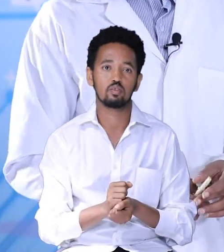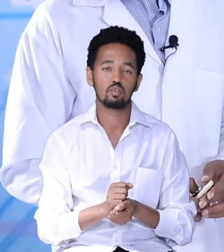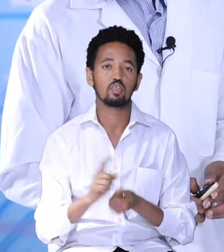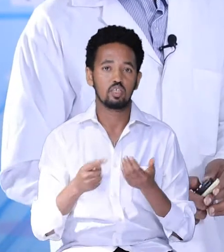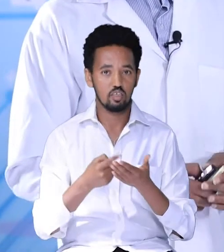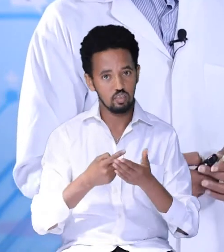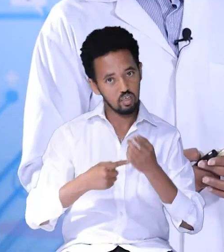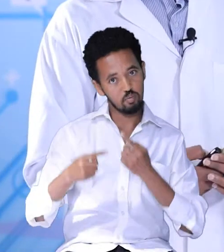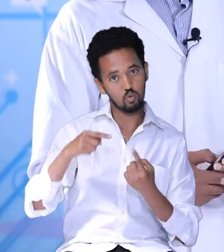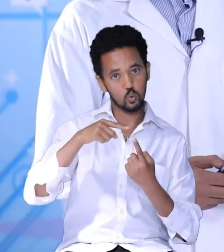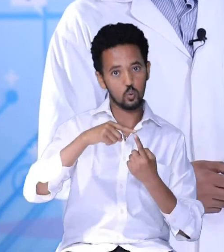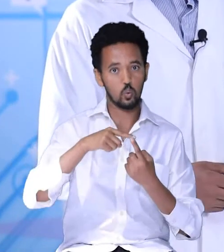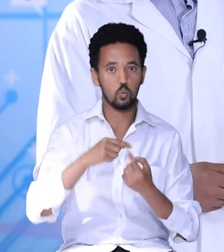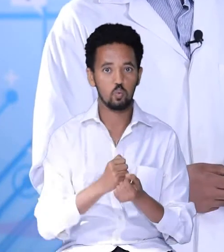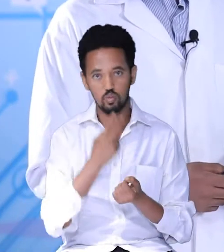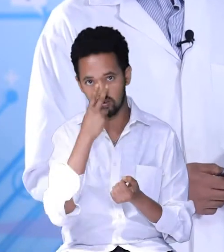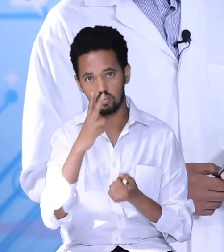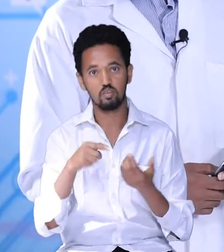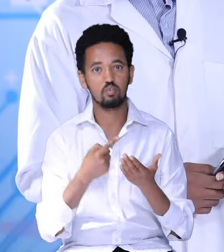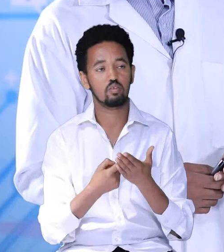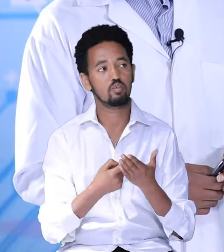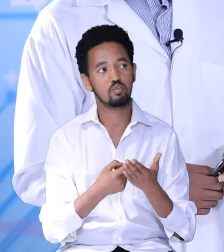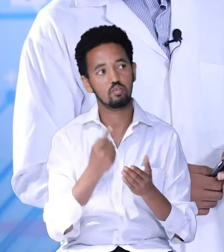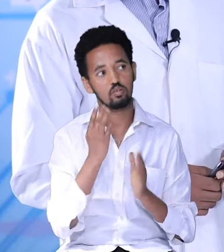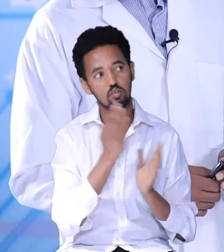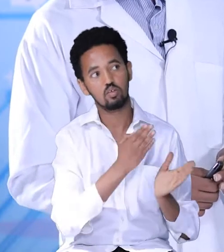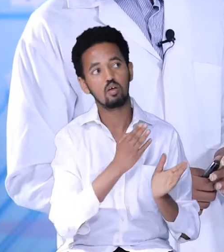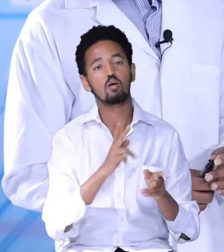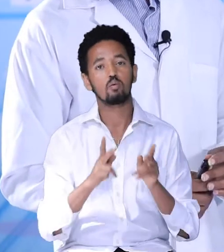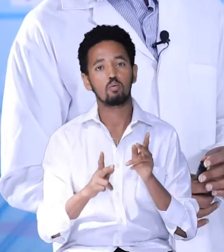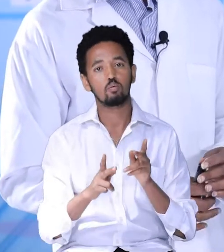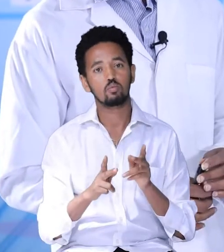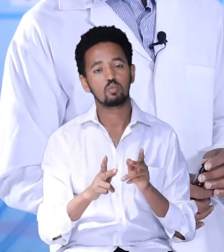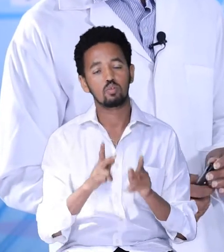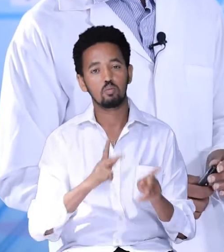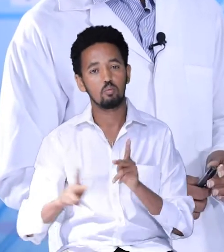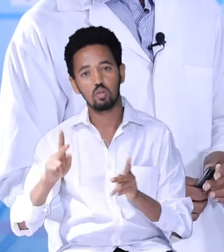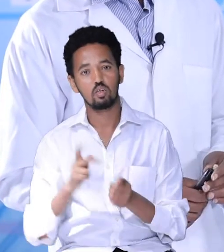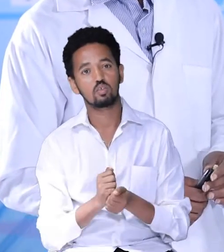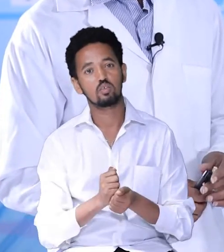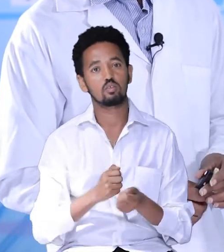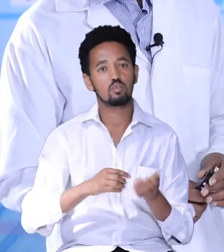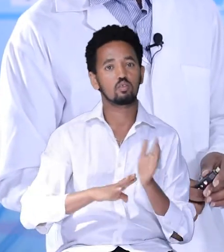Let's come to see these population determinants one by one.